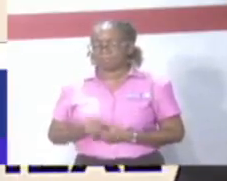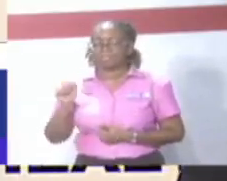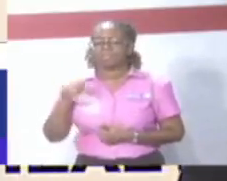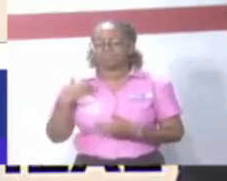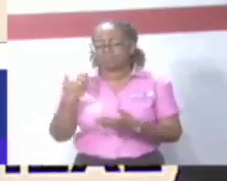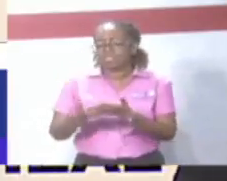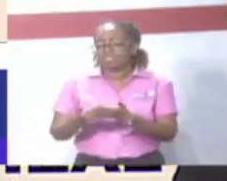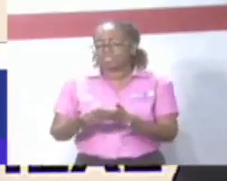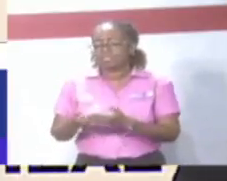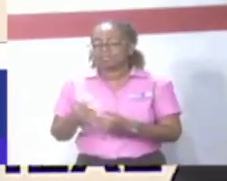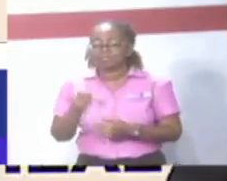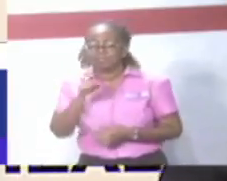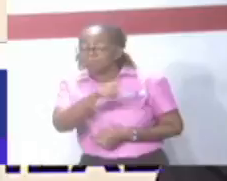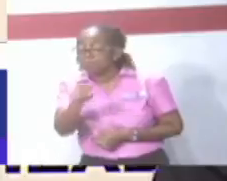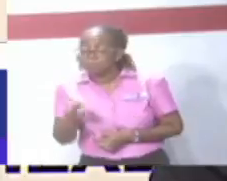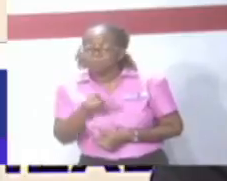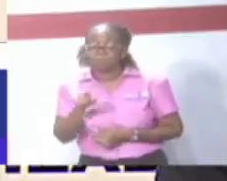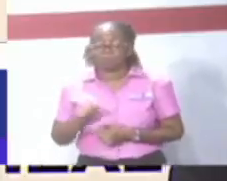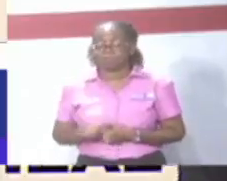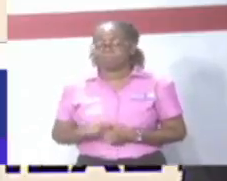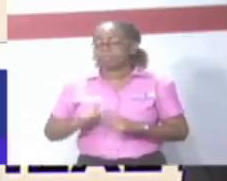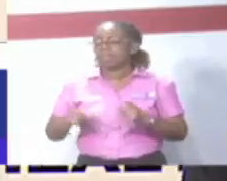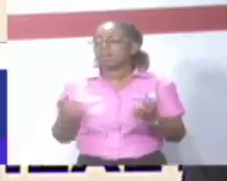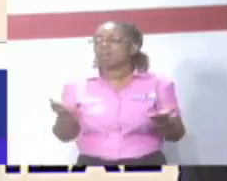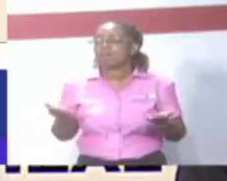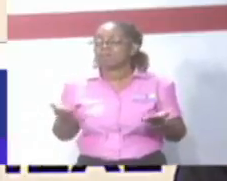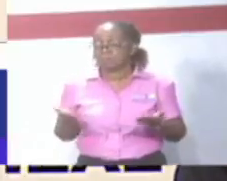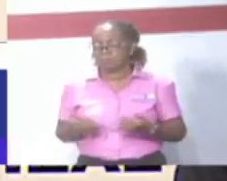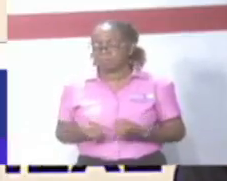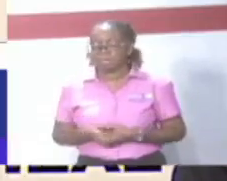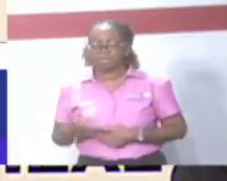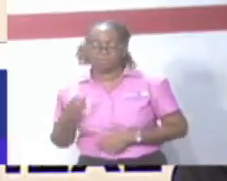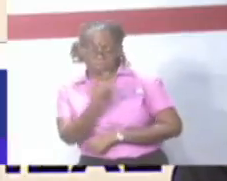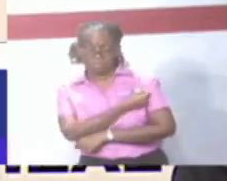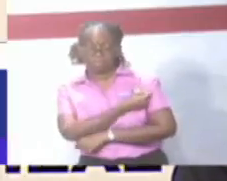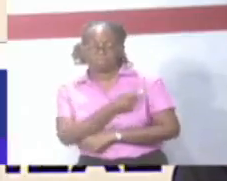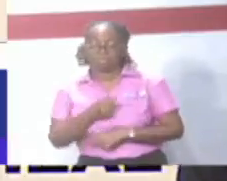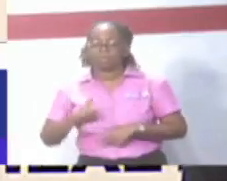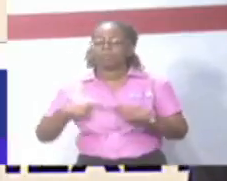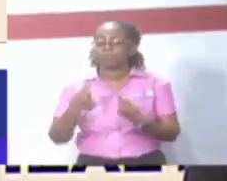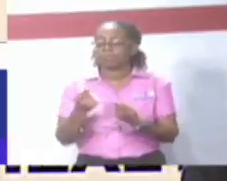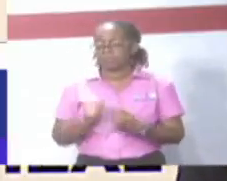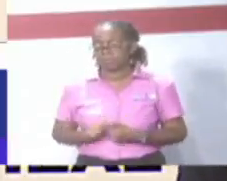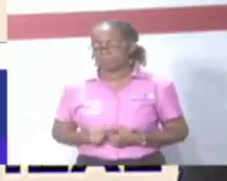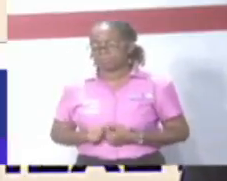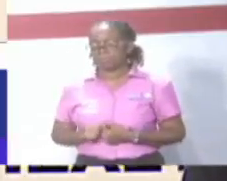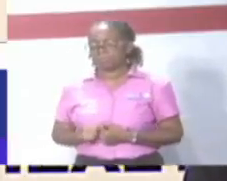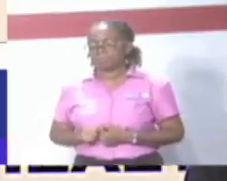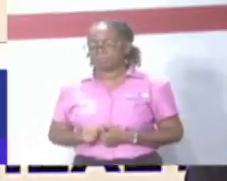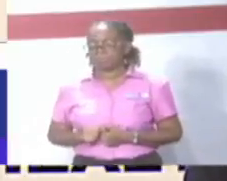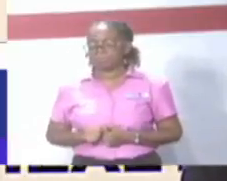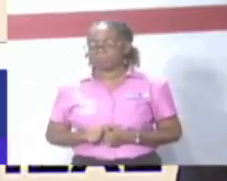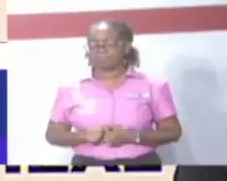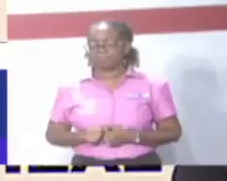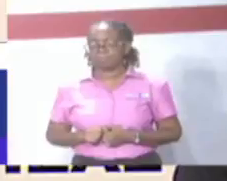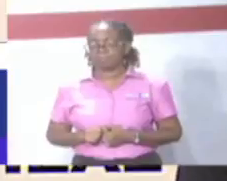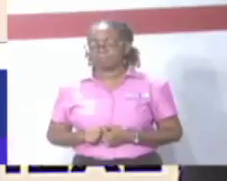get vaccinated. Now, there's another interesting thing that we heard about. A certain